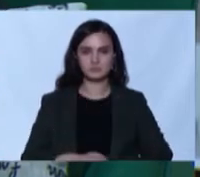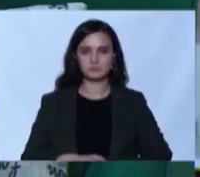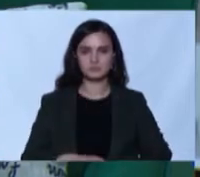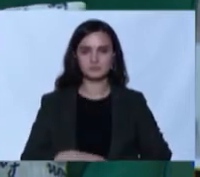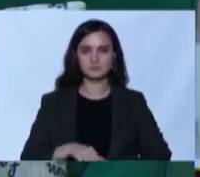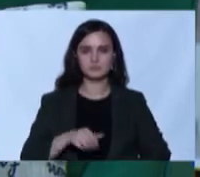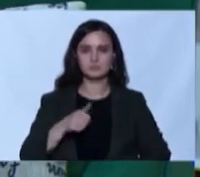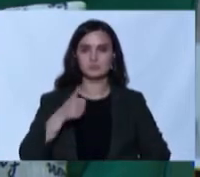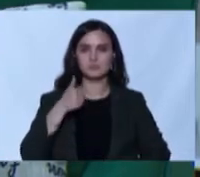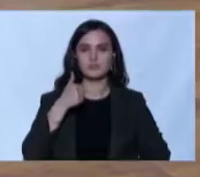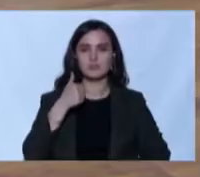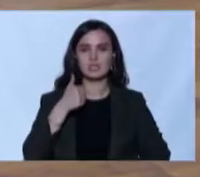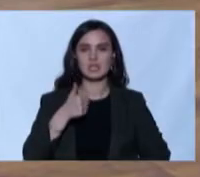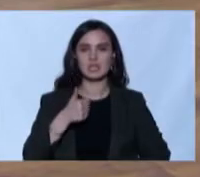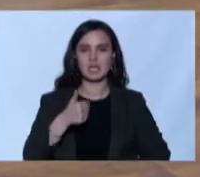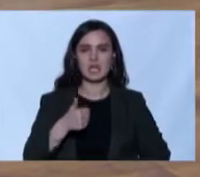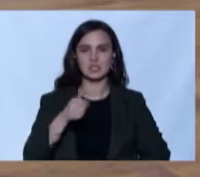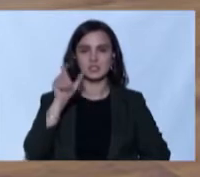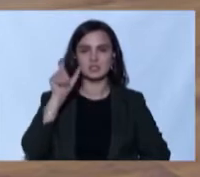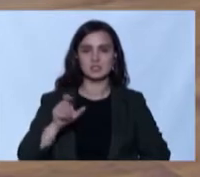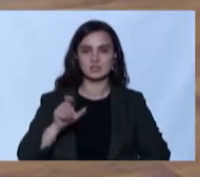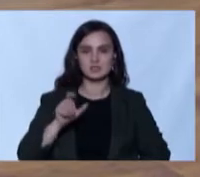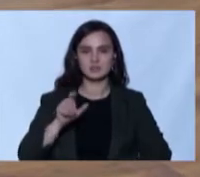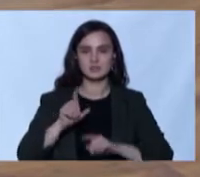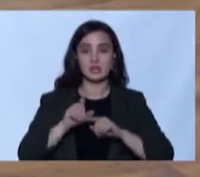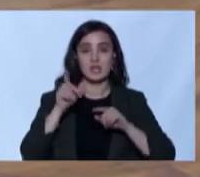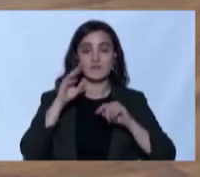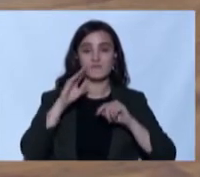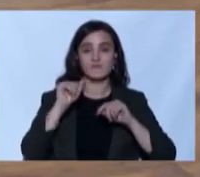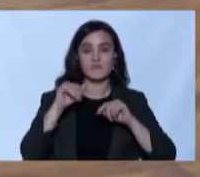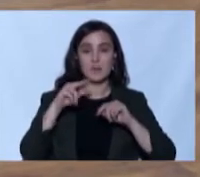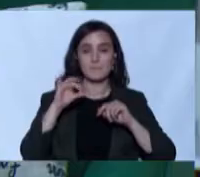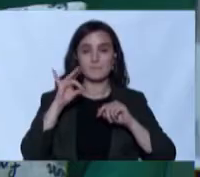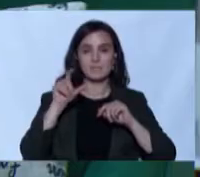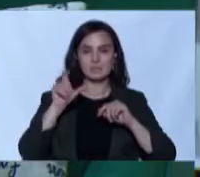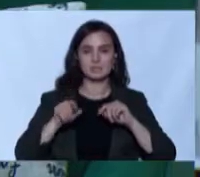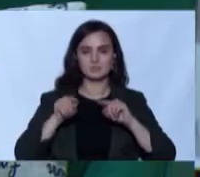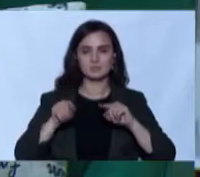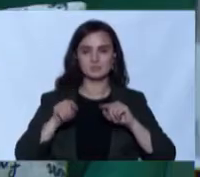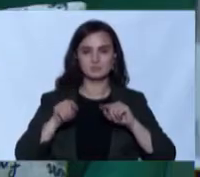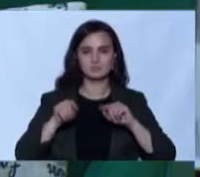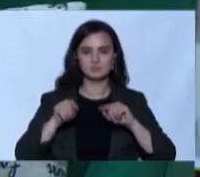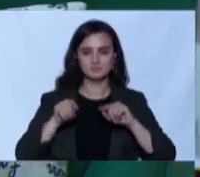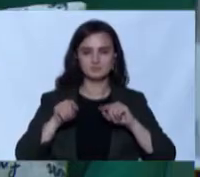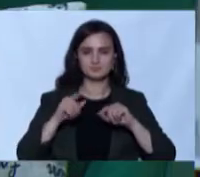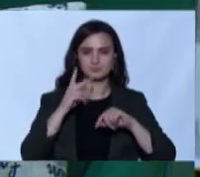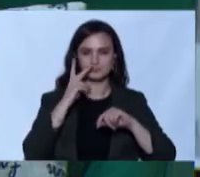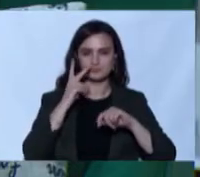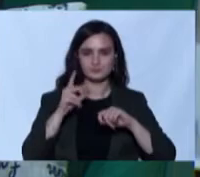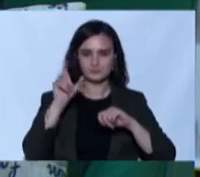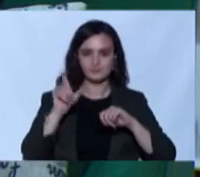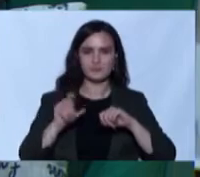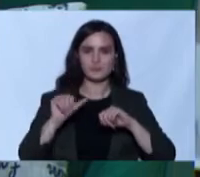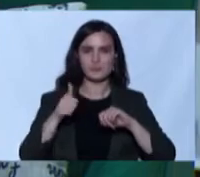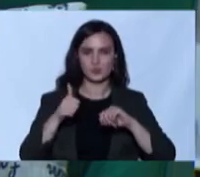good overcoming evil. Now, a vampire, you can't help but look at a vampire as being